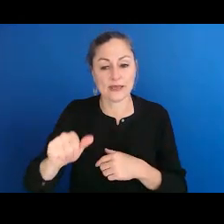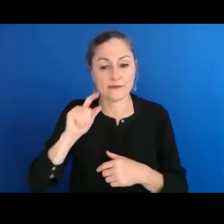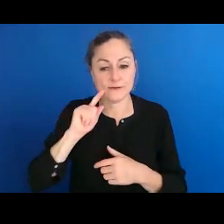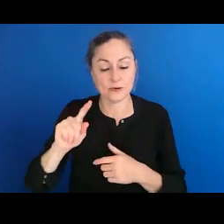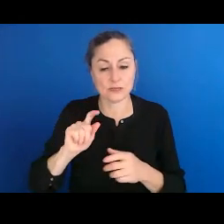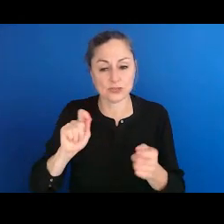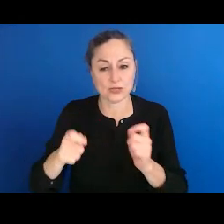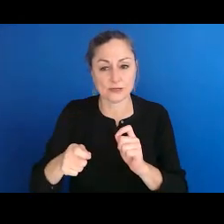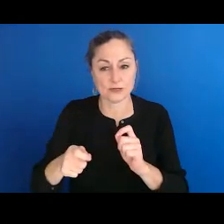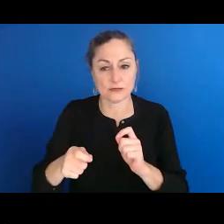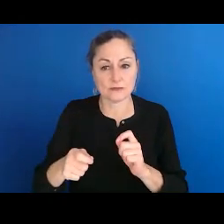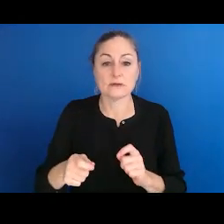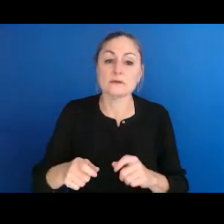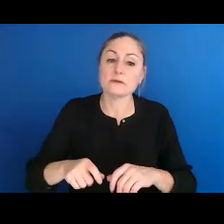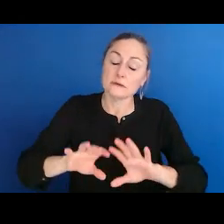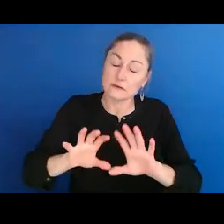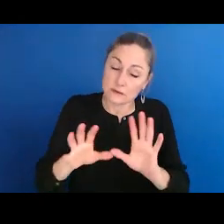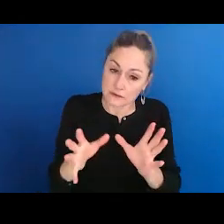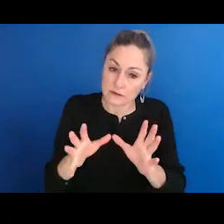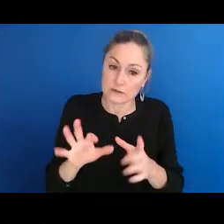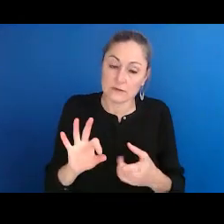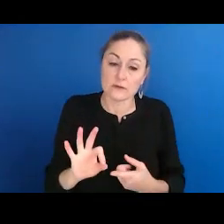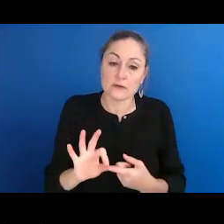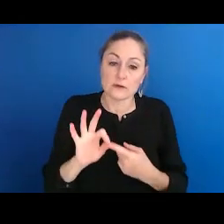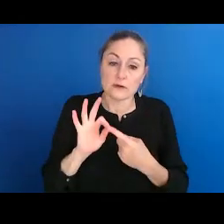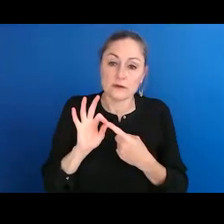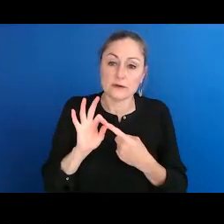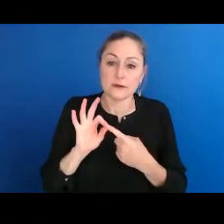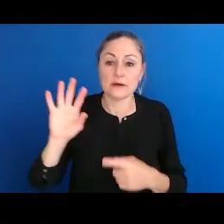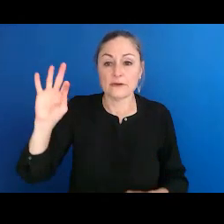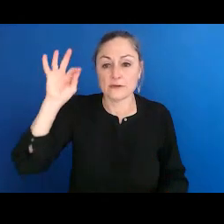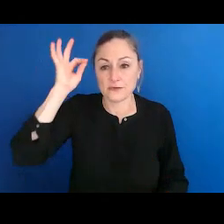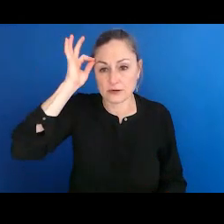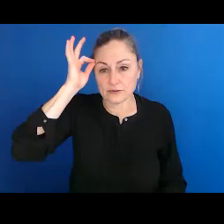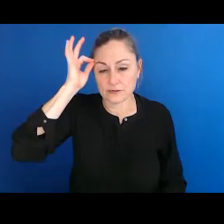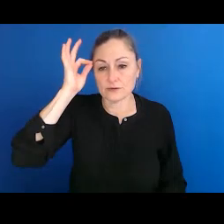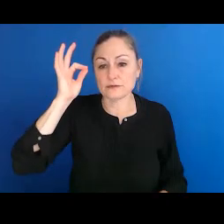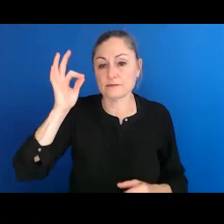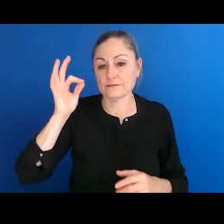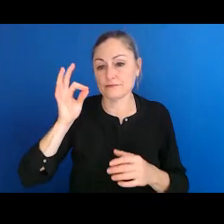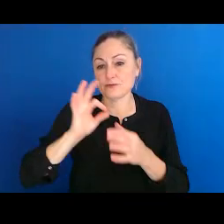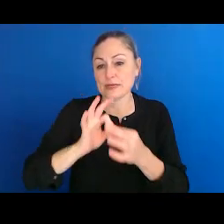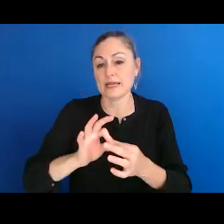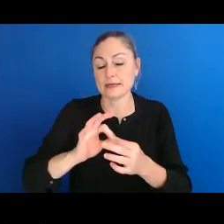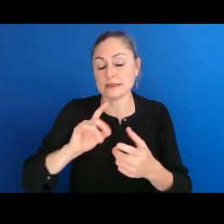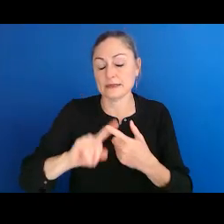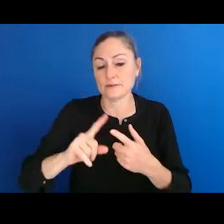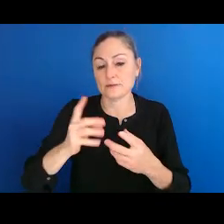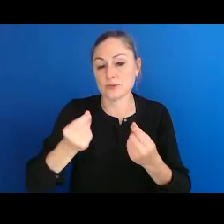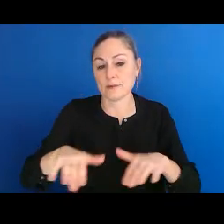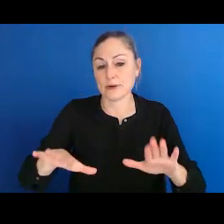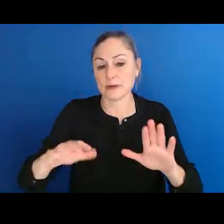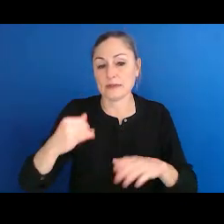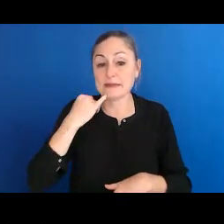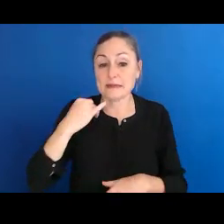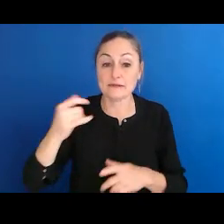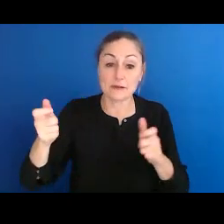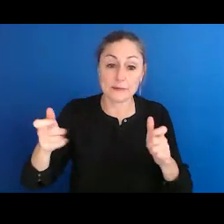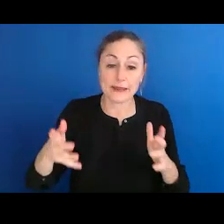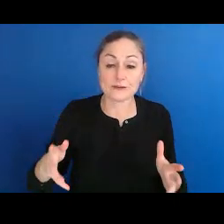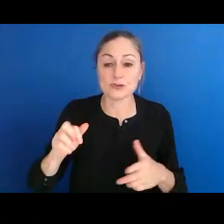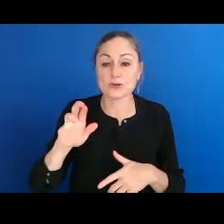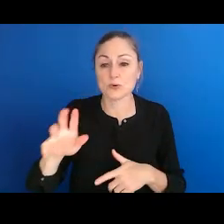That is, unless it's a federally assisted property. So if the housing provider or manager receives